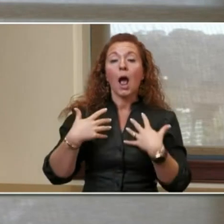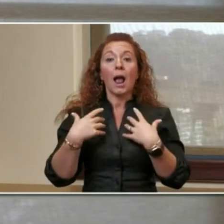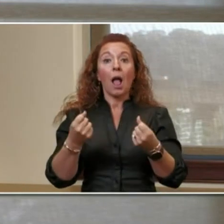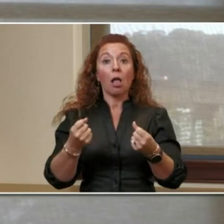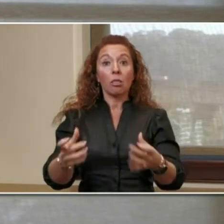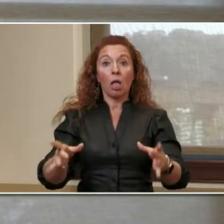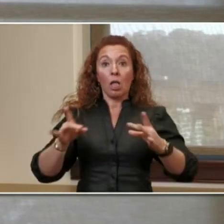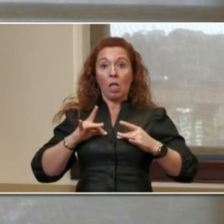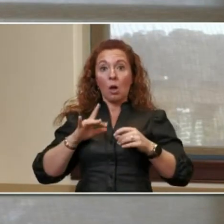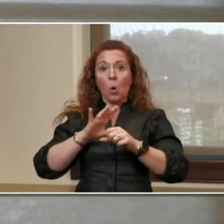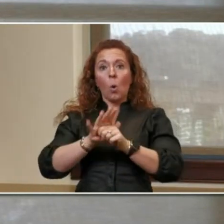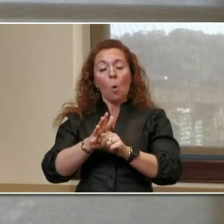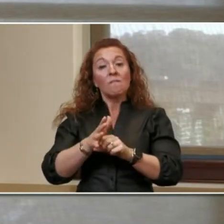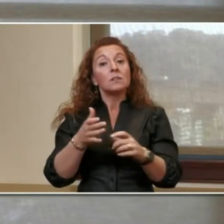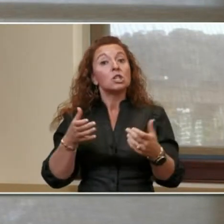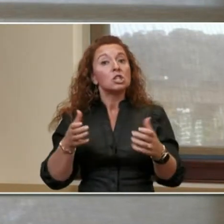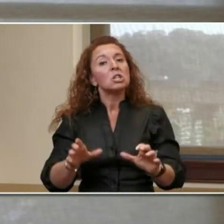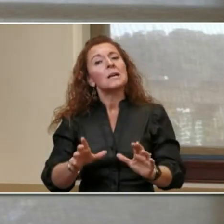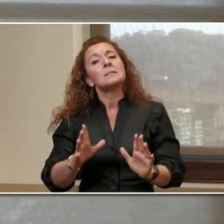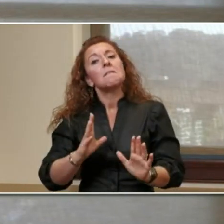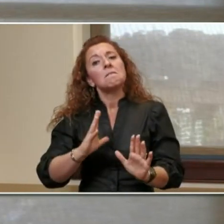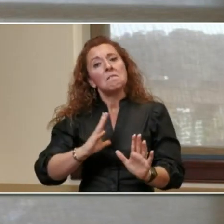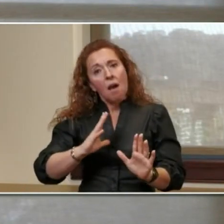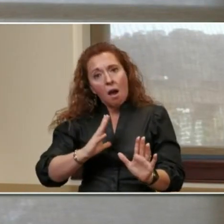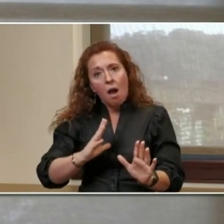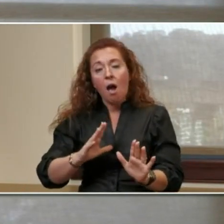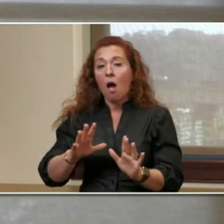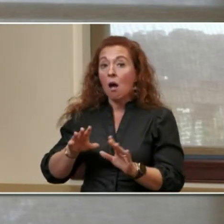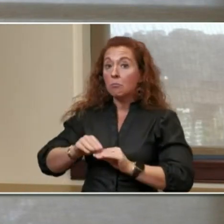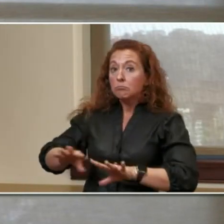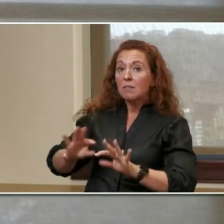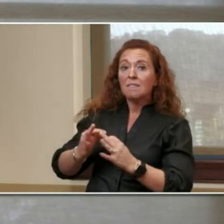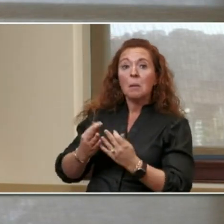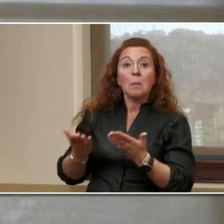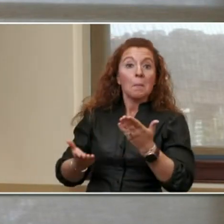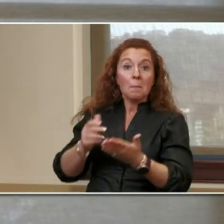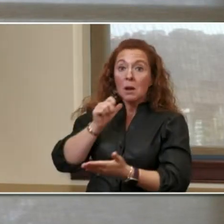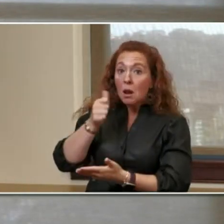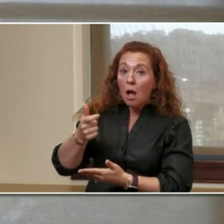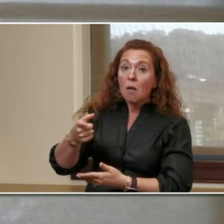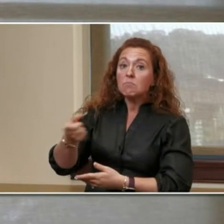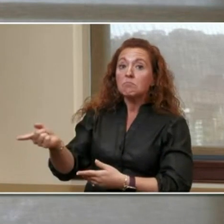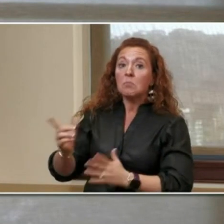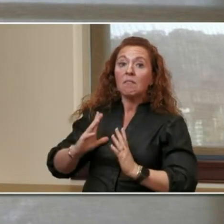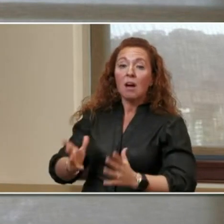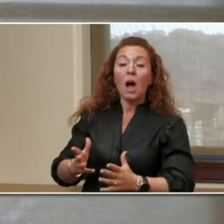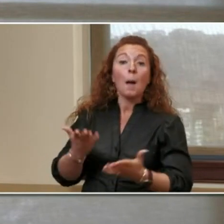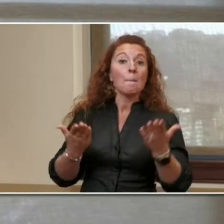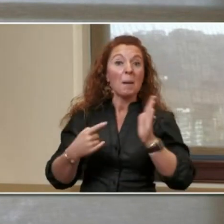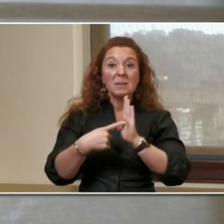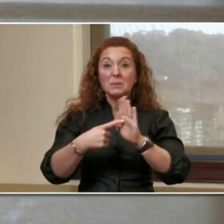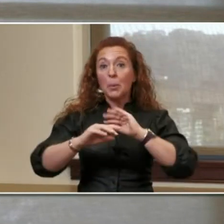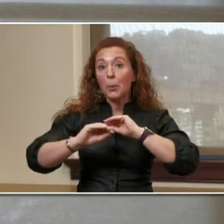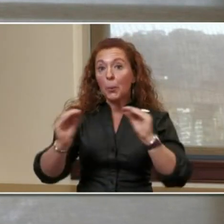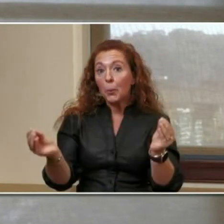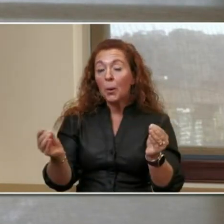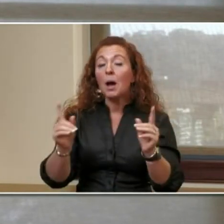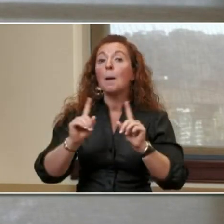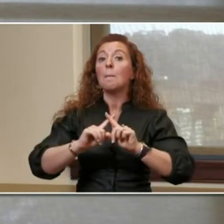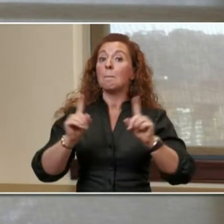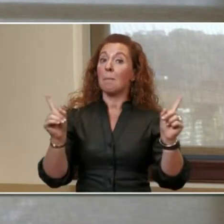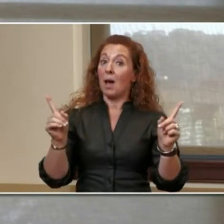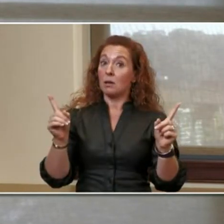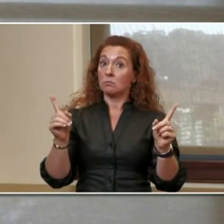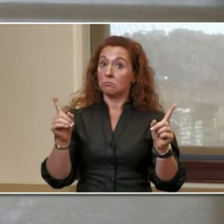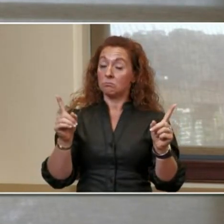you get COVID, there's a very good chance you'll be fine and that your family will be fine. You might not even feel any symptoms. However, you might